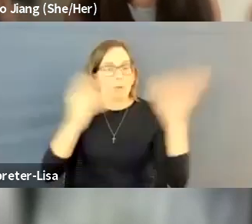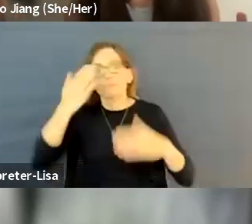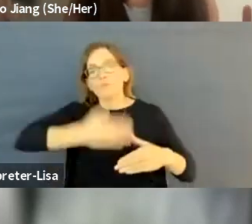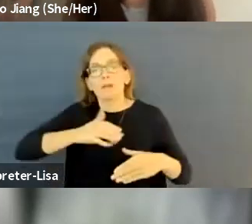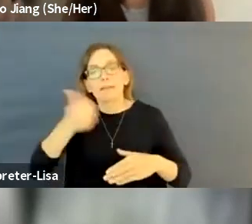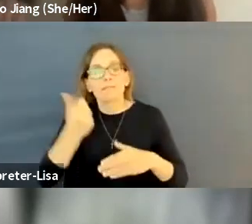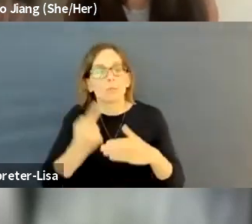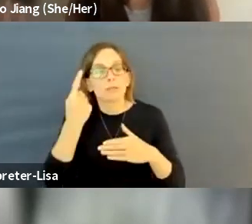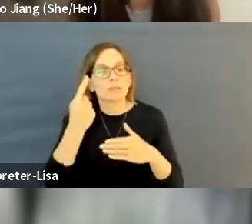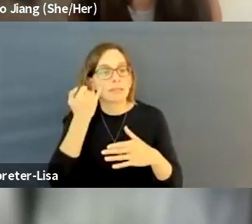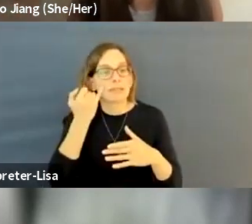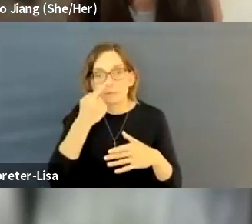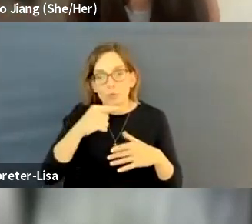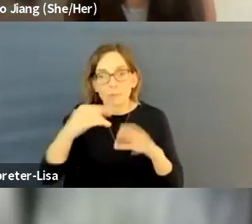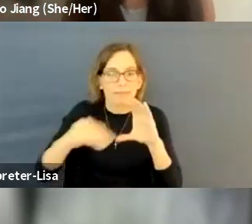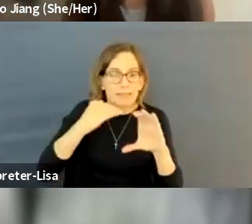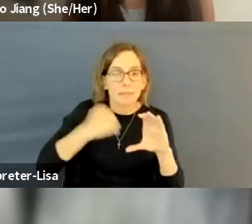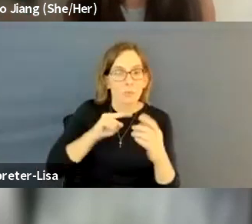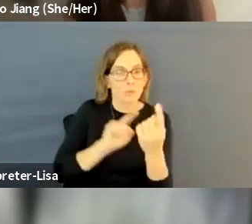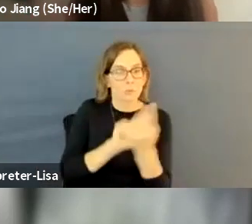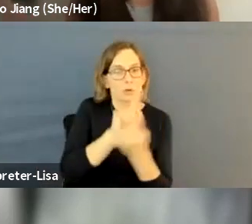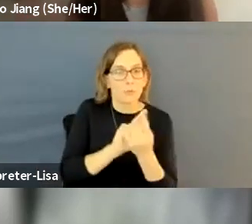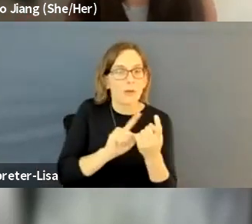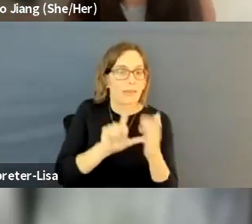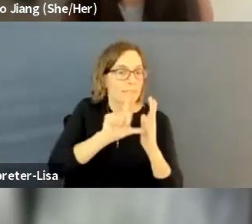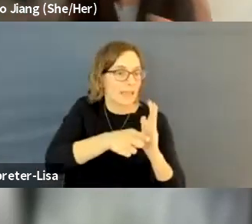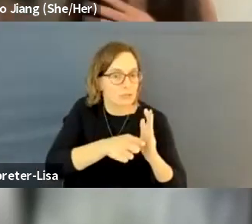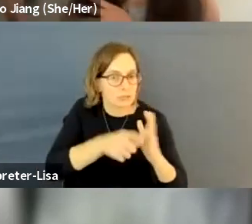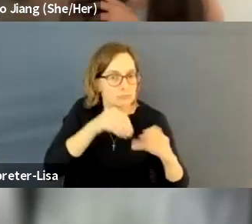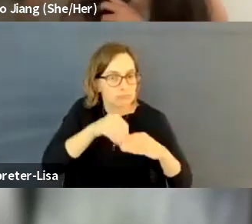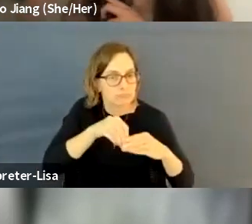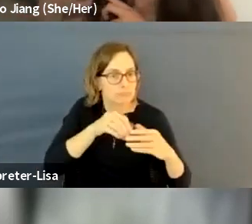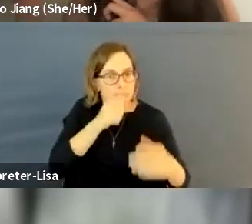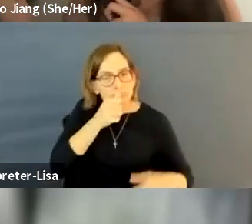like if they can just email me later or just talk to me later, like in